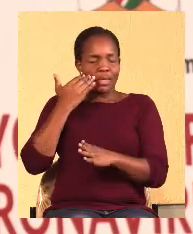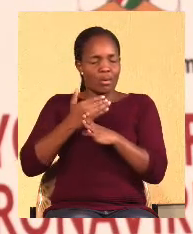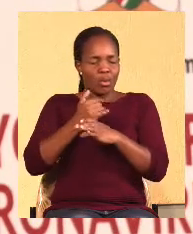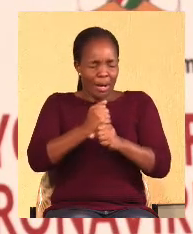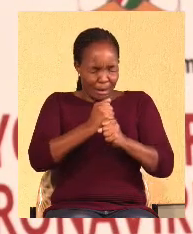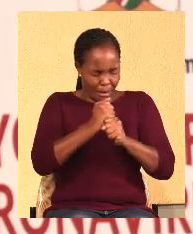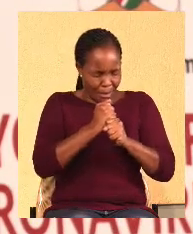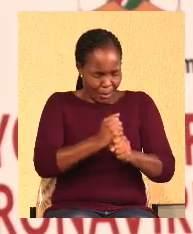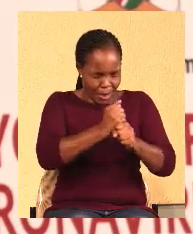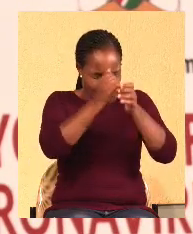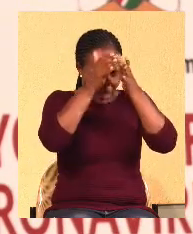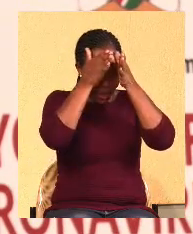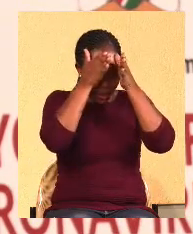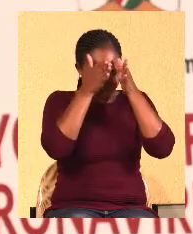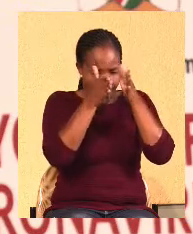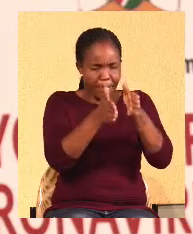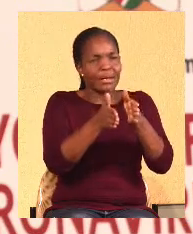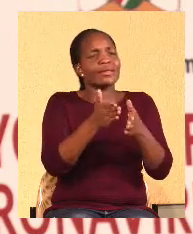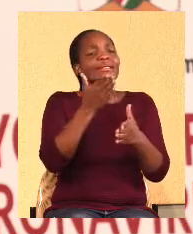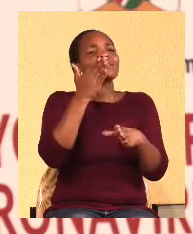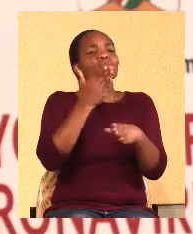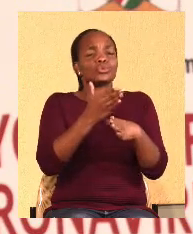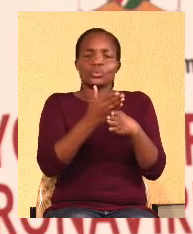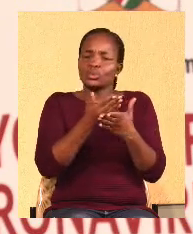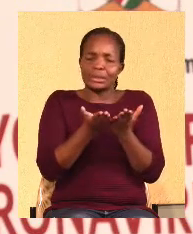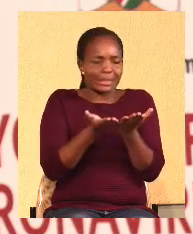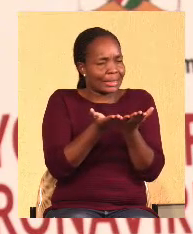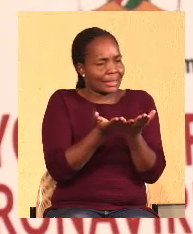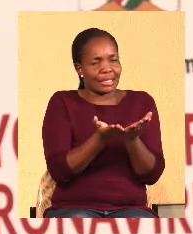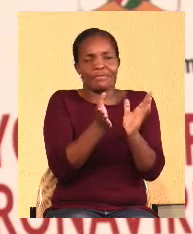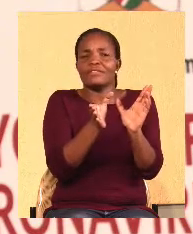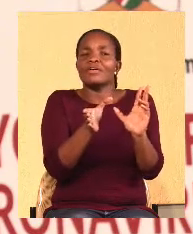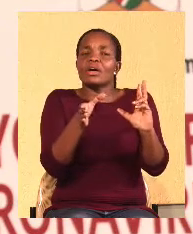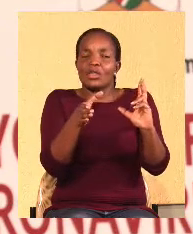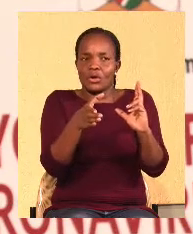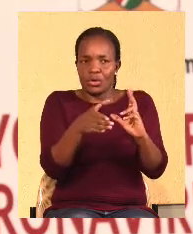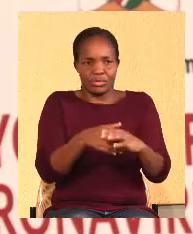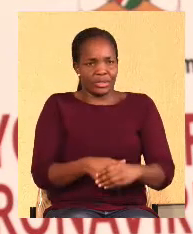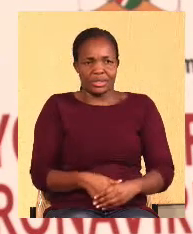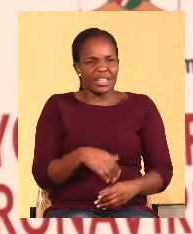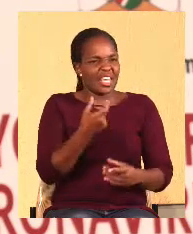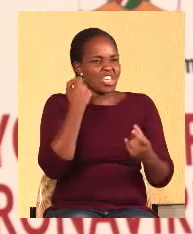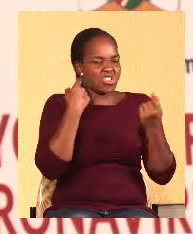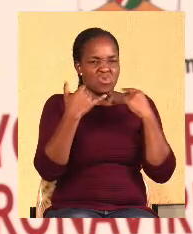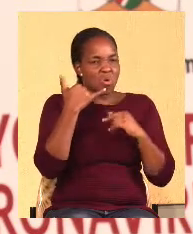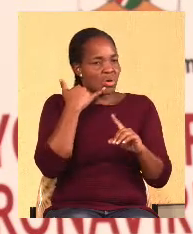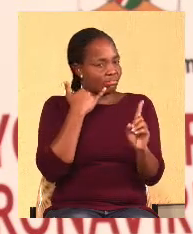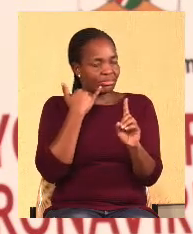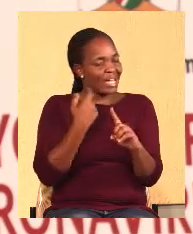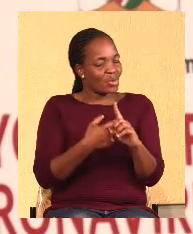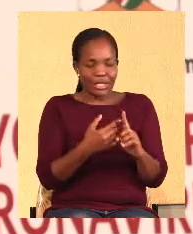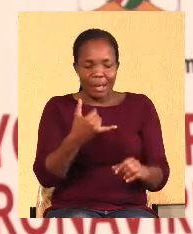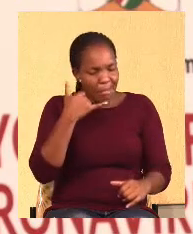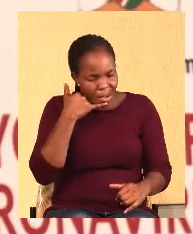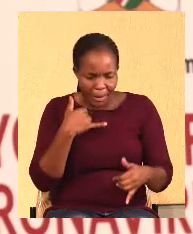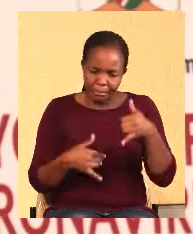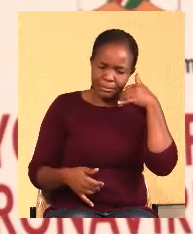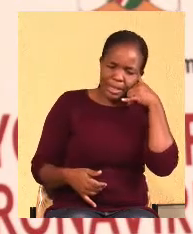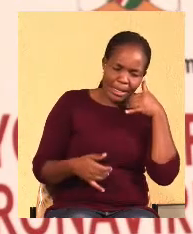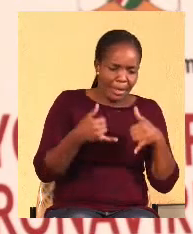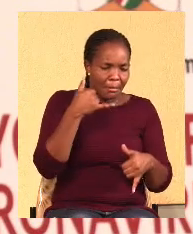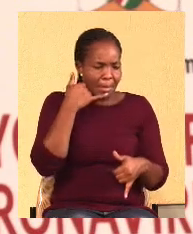They really answer each call. There's no dull moment with us, and they really work hard, even though